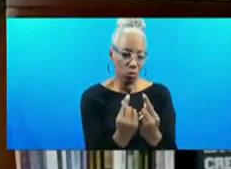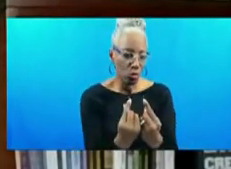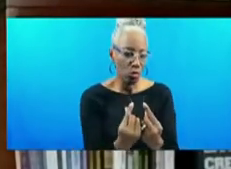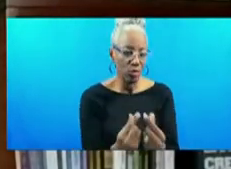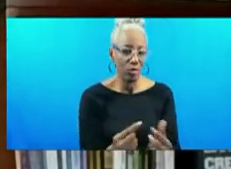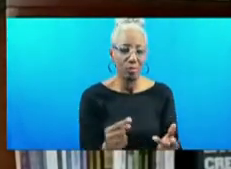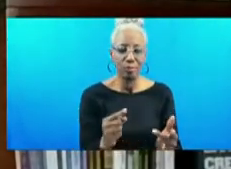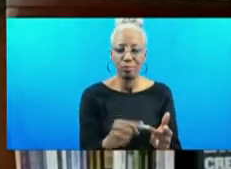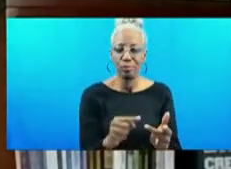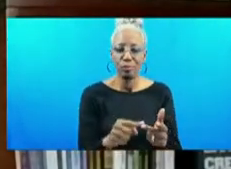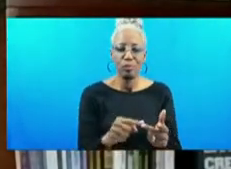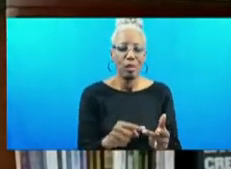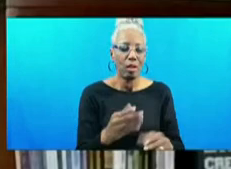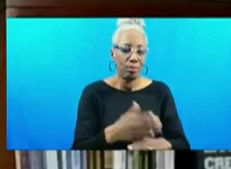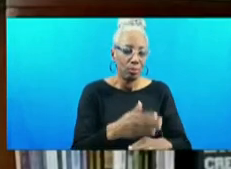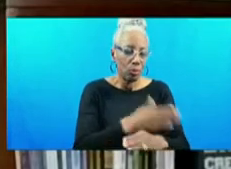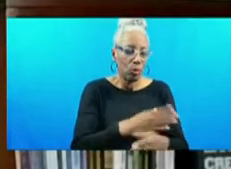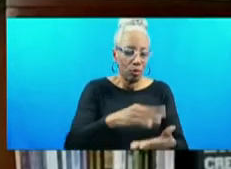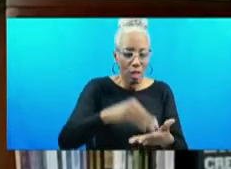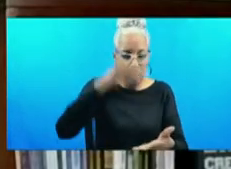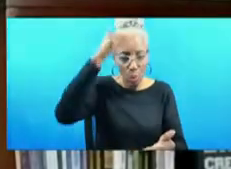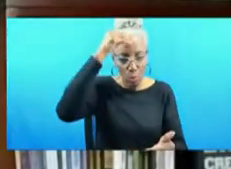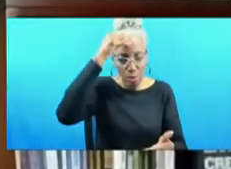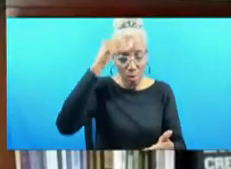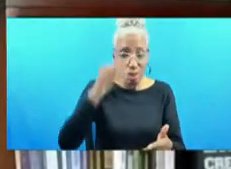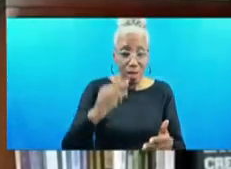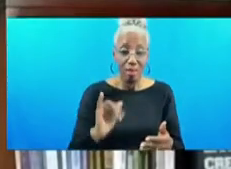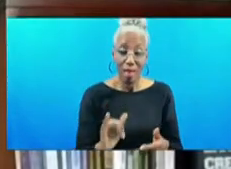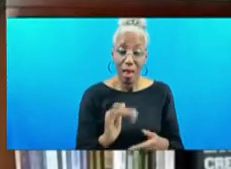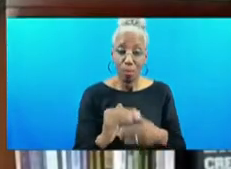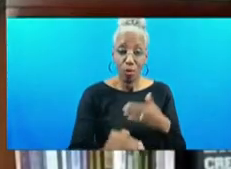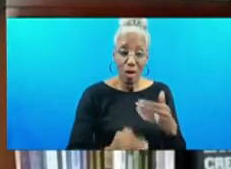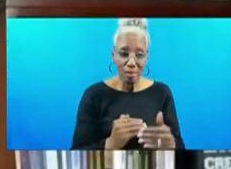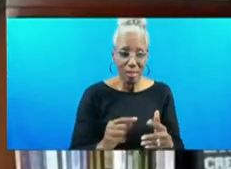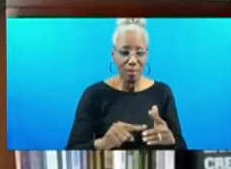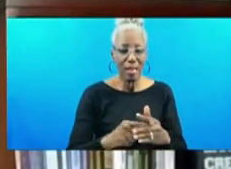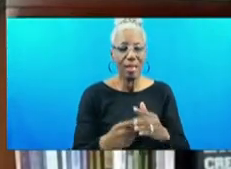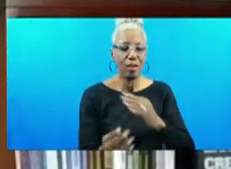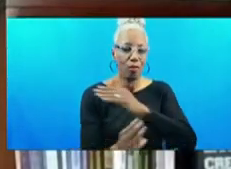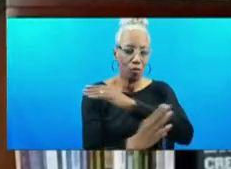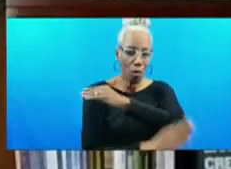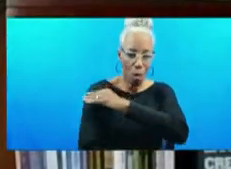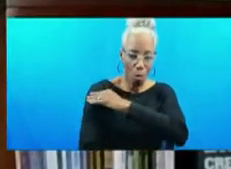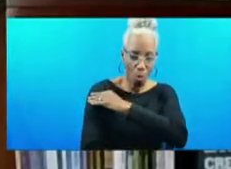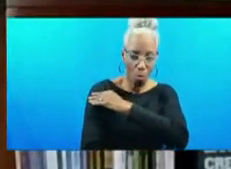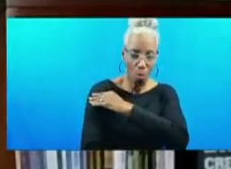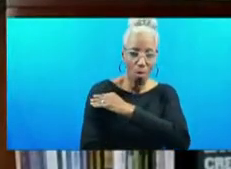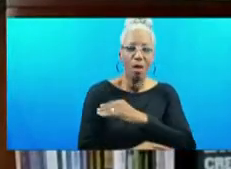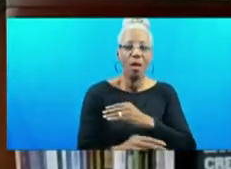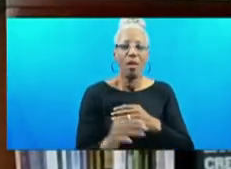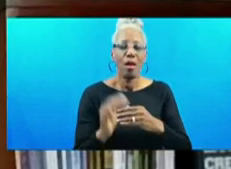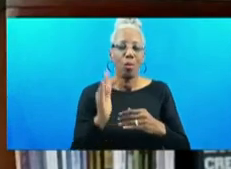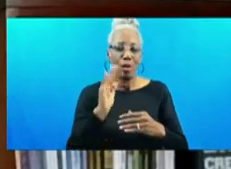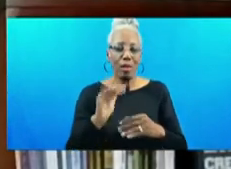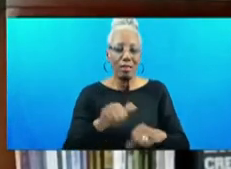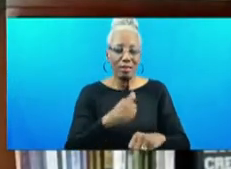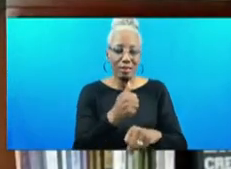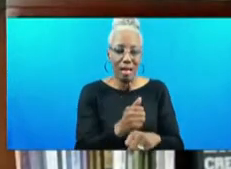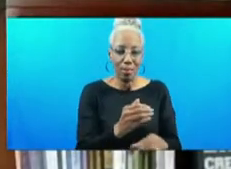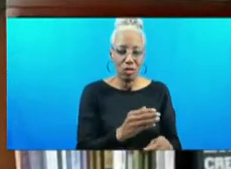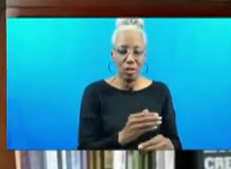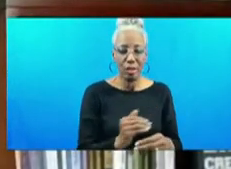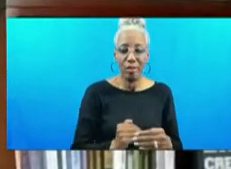start the process in the fall to always be prepared to implement the following year. There are some times in which we don't start it in the fall. We may